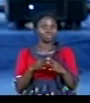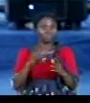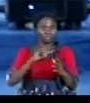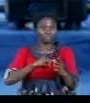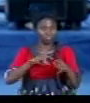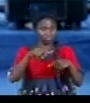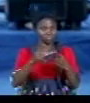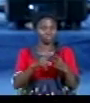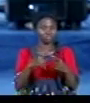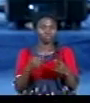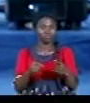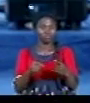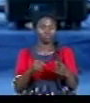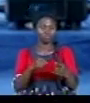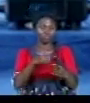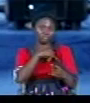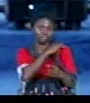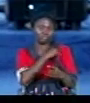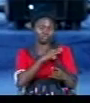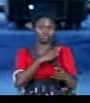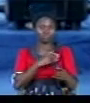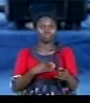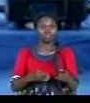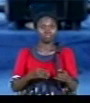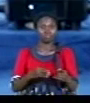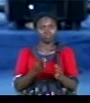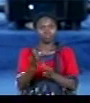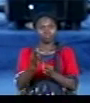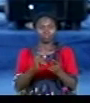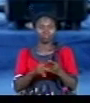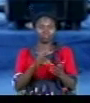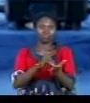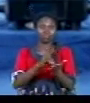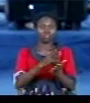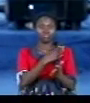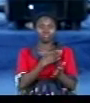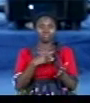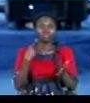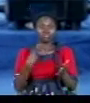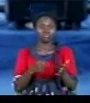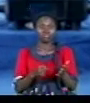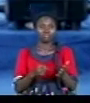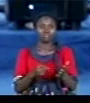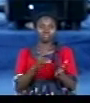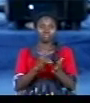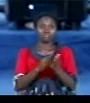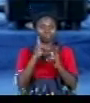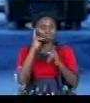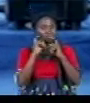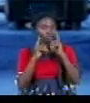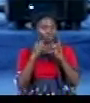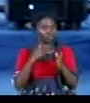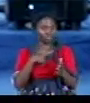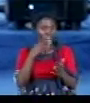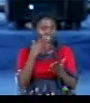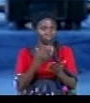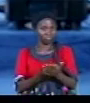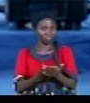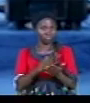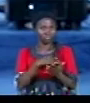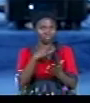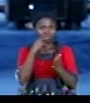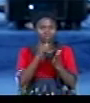told a doctor. So the doctor observed me very well and said it was an athletic